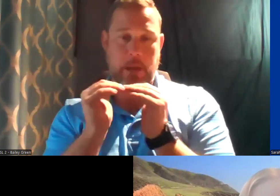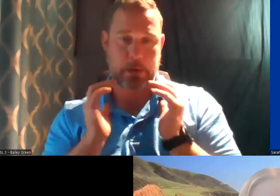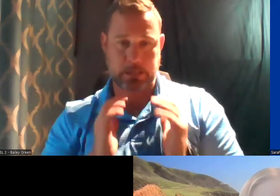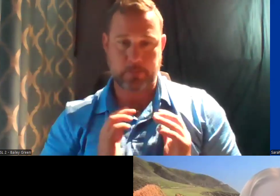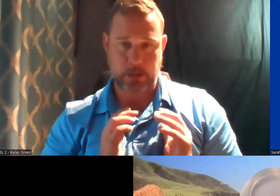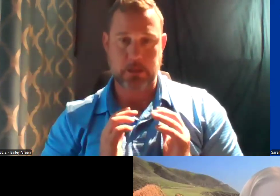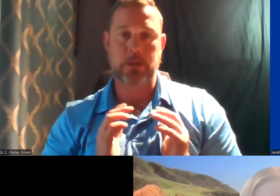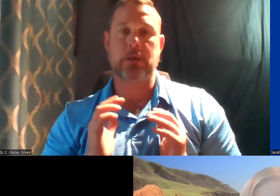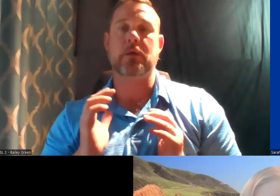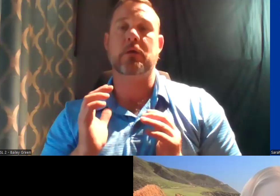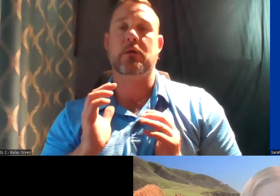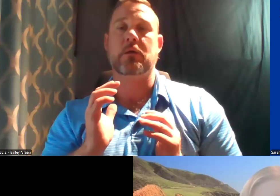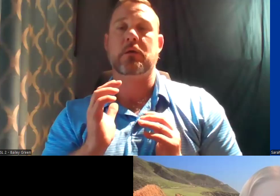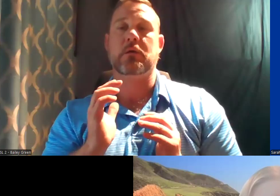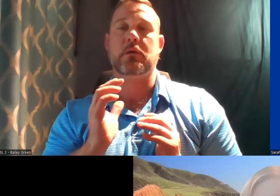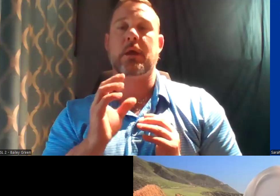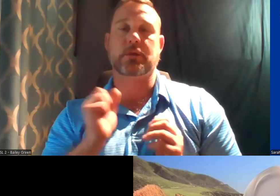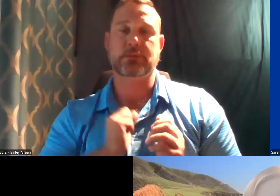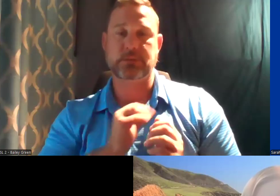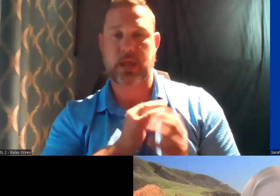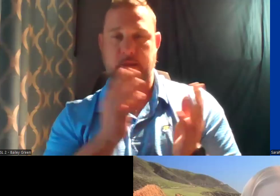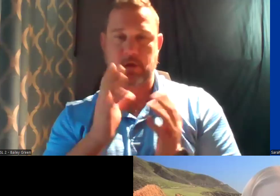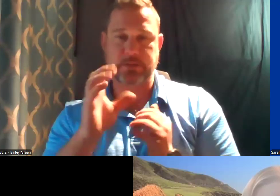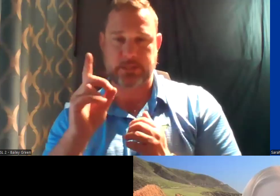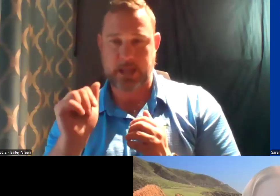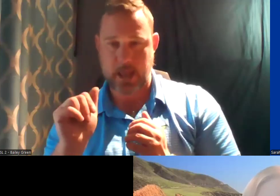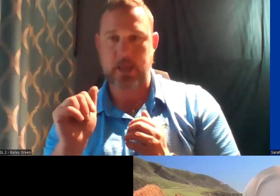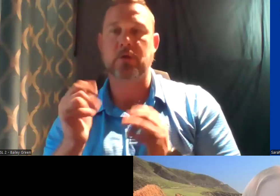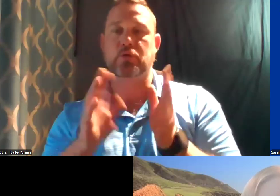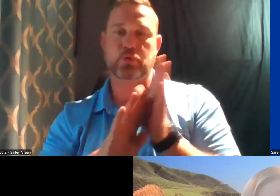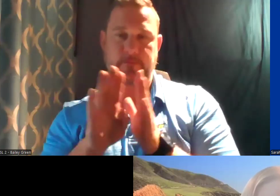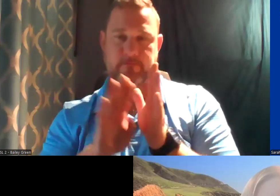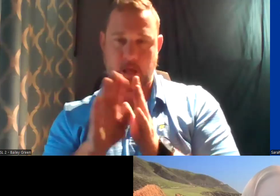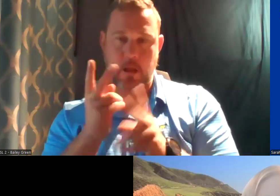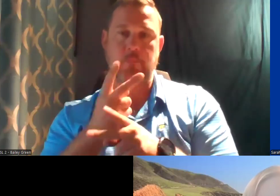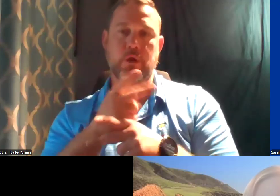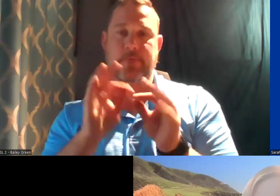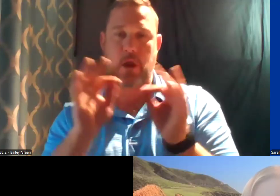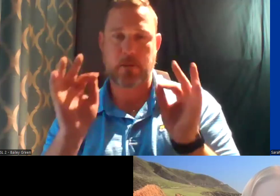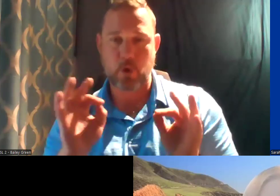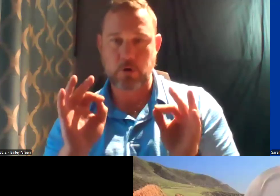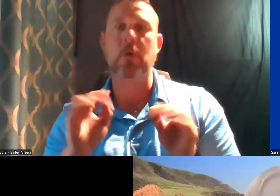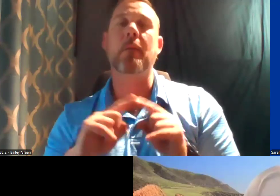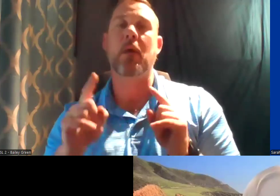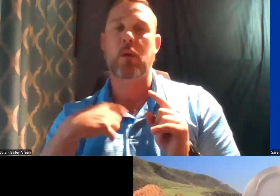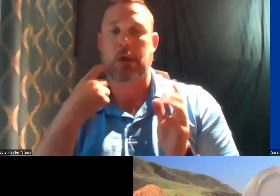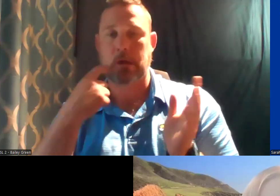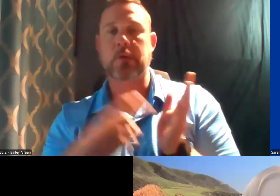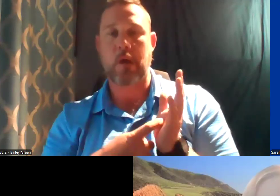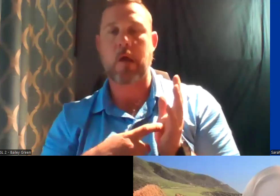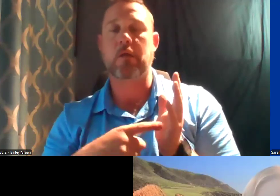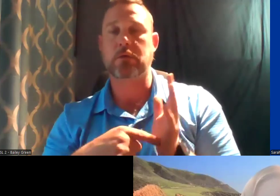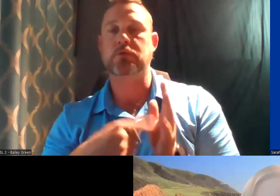as well as staff here at CDA to essentially develop operating framework. But we also acknowledge that once